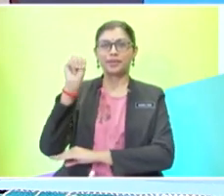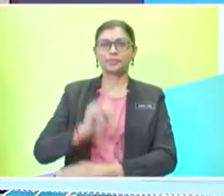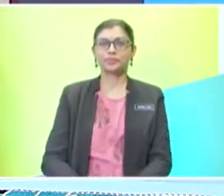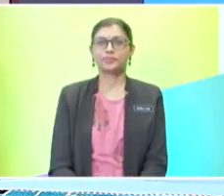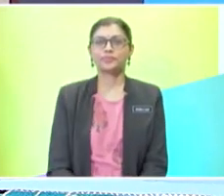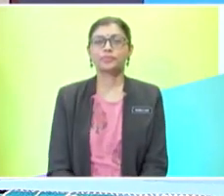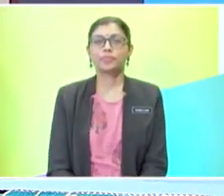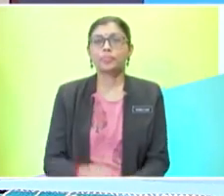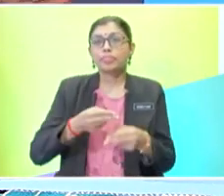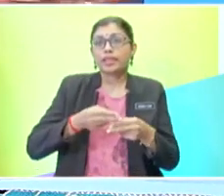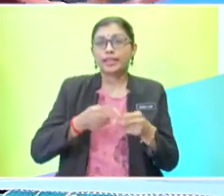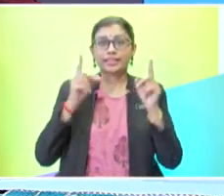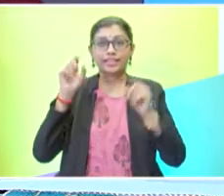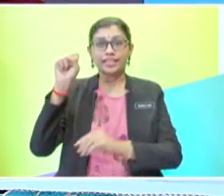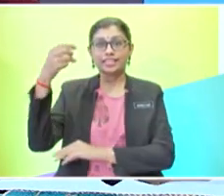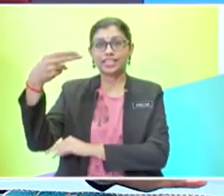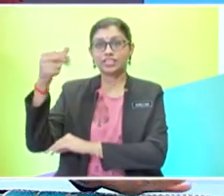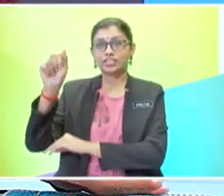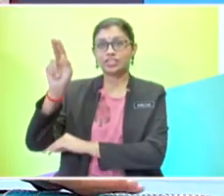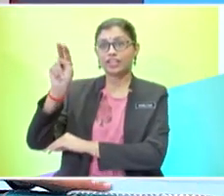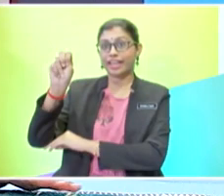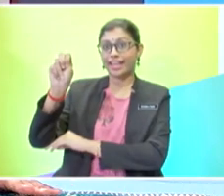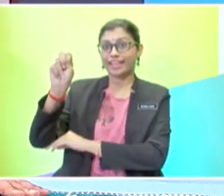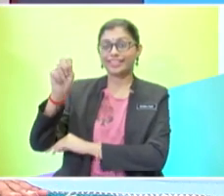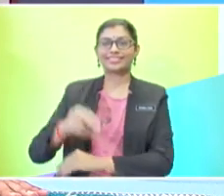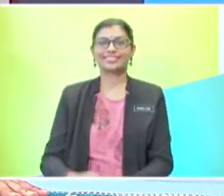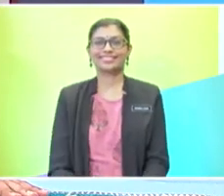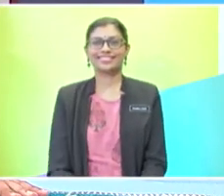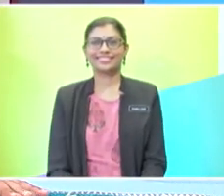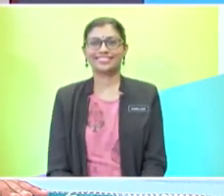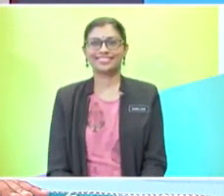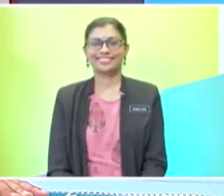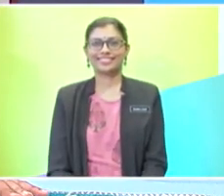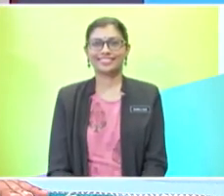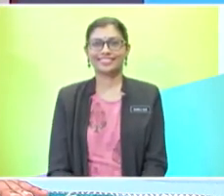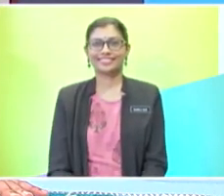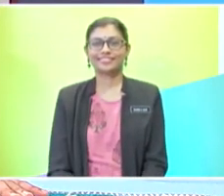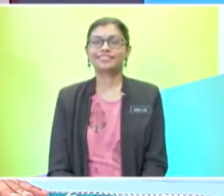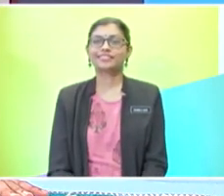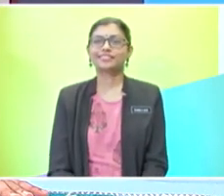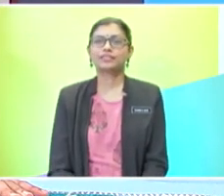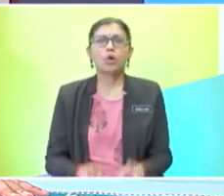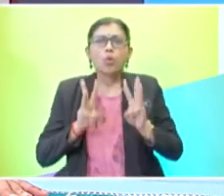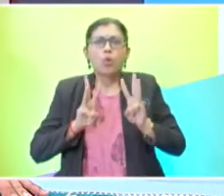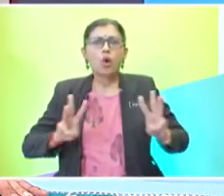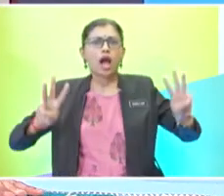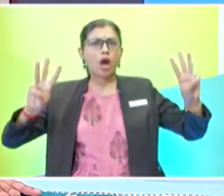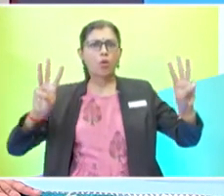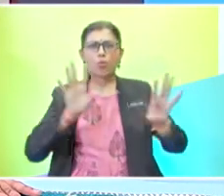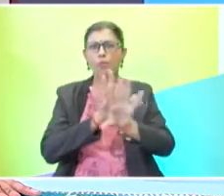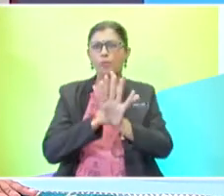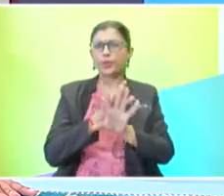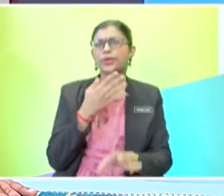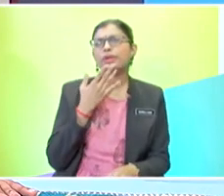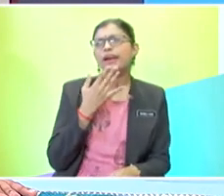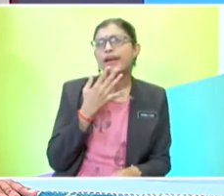host. You see how bright and colourful our set is today. Wow! But what are we going to learn? And who will be